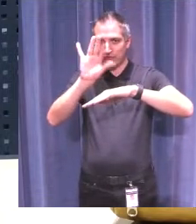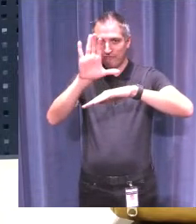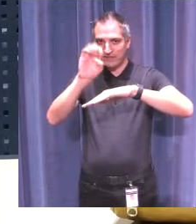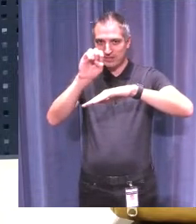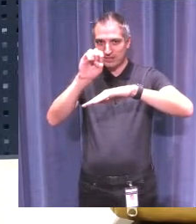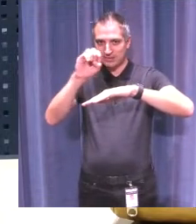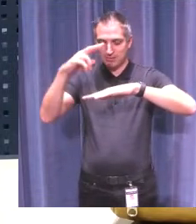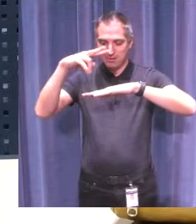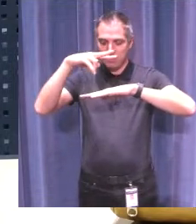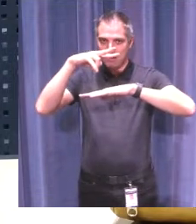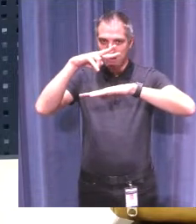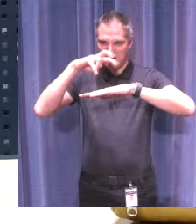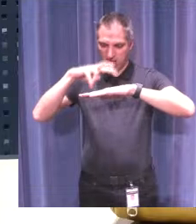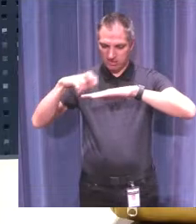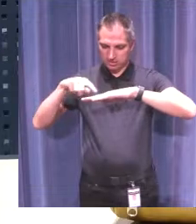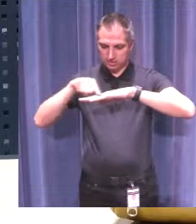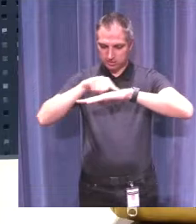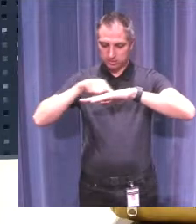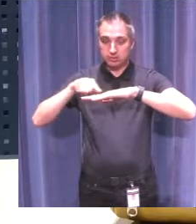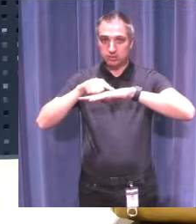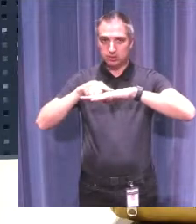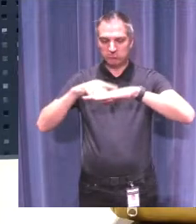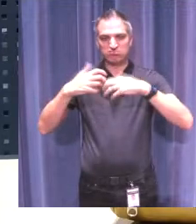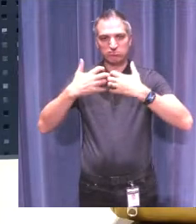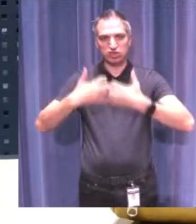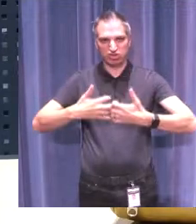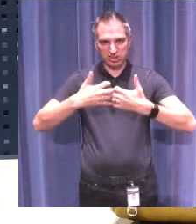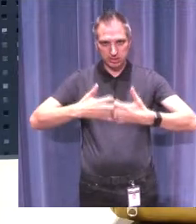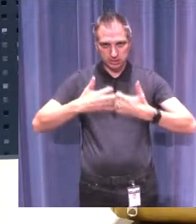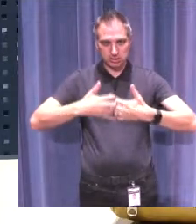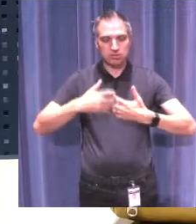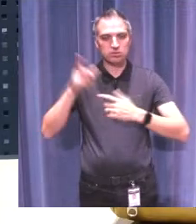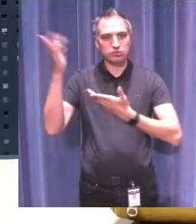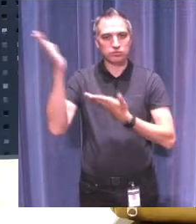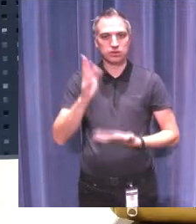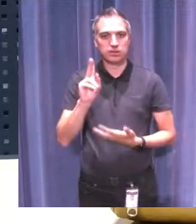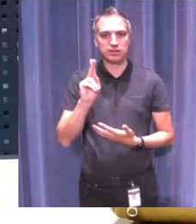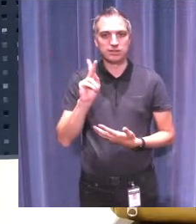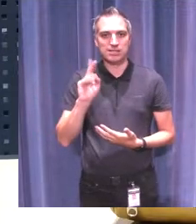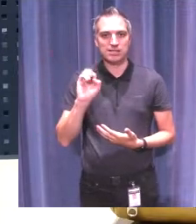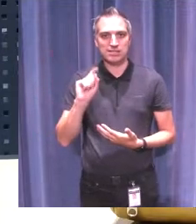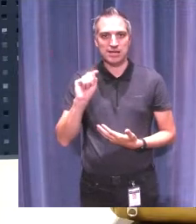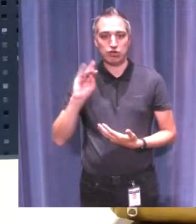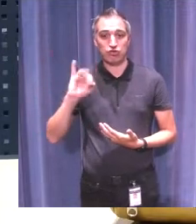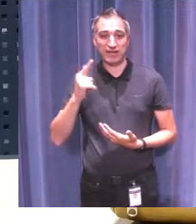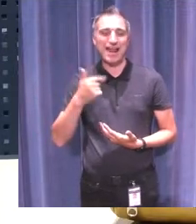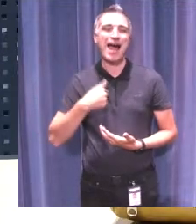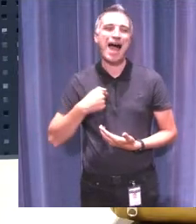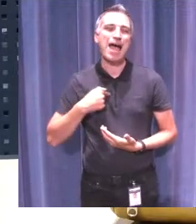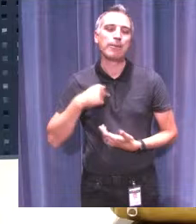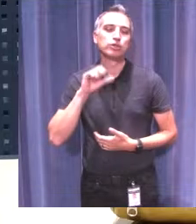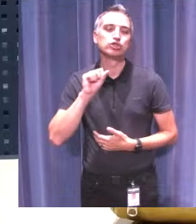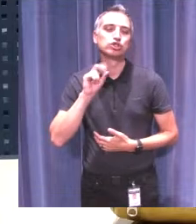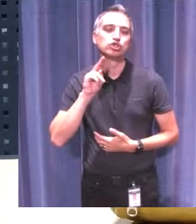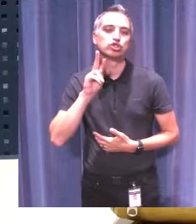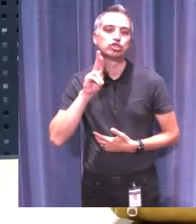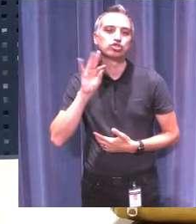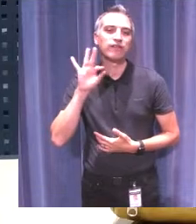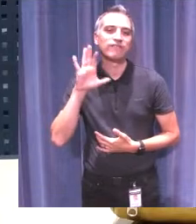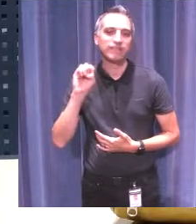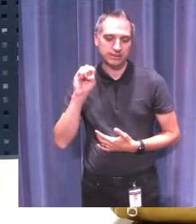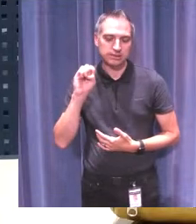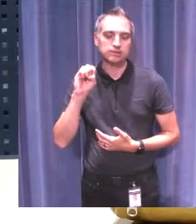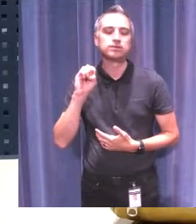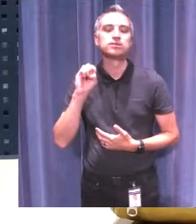Kettering, which was something in my area. I'm a surface chemist, and that means studying